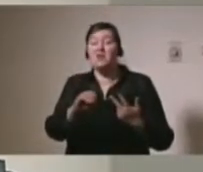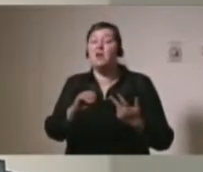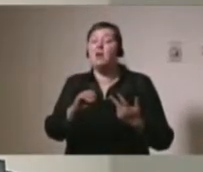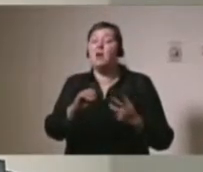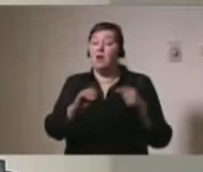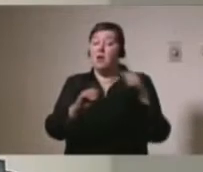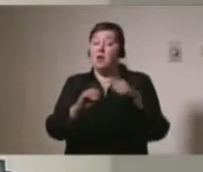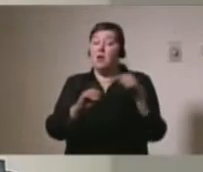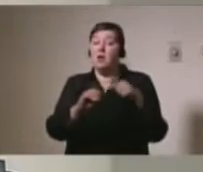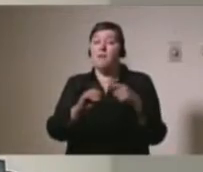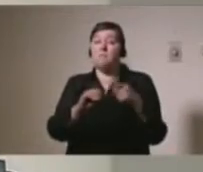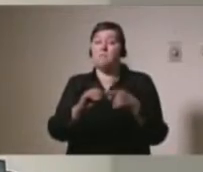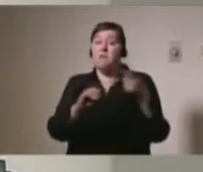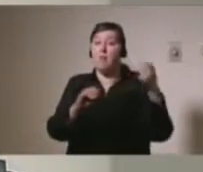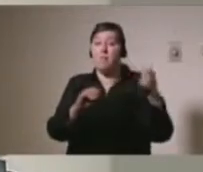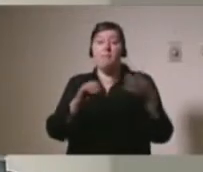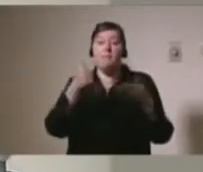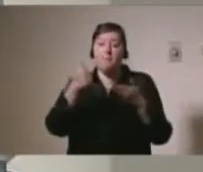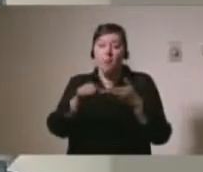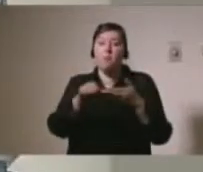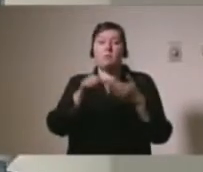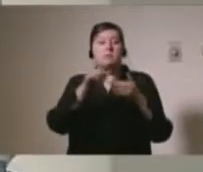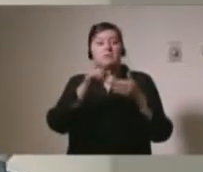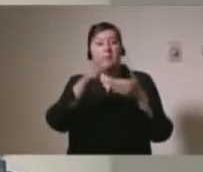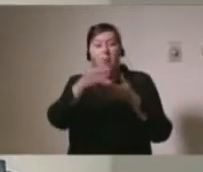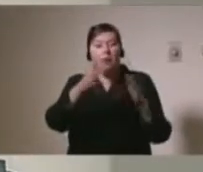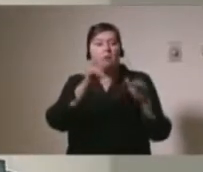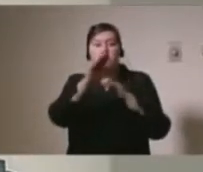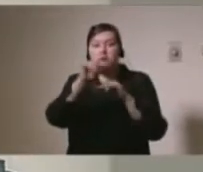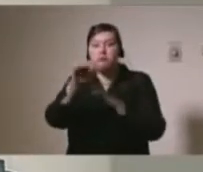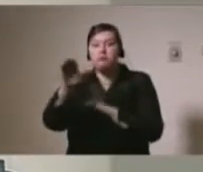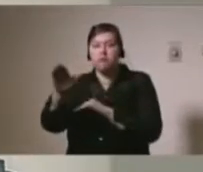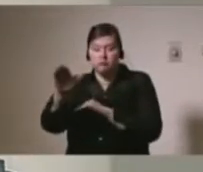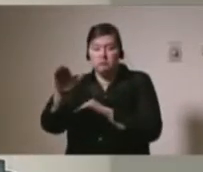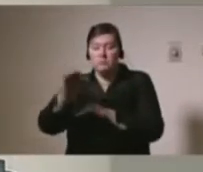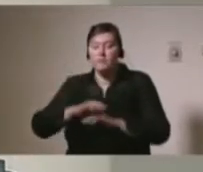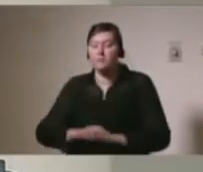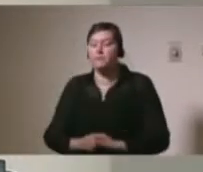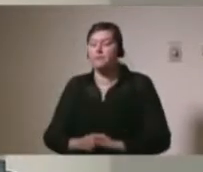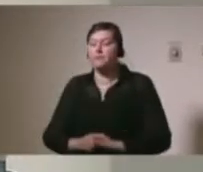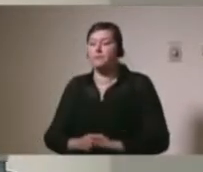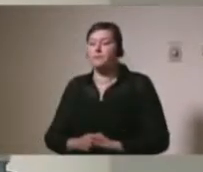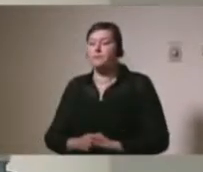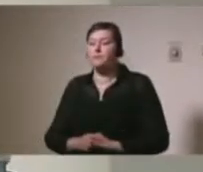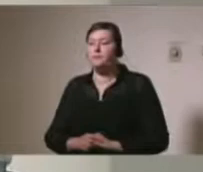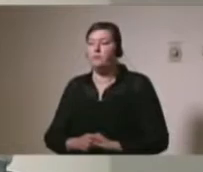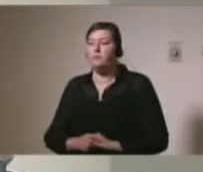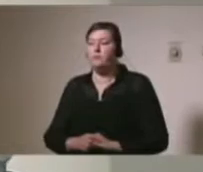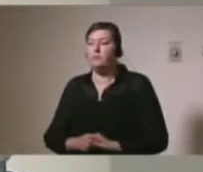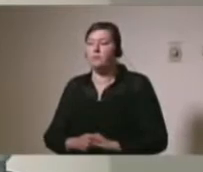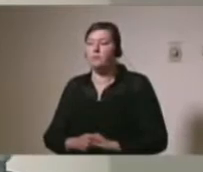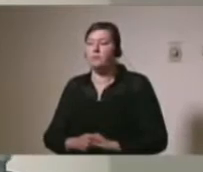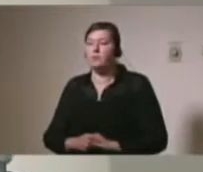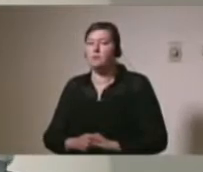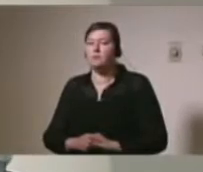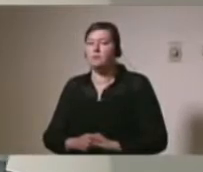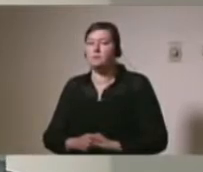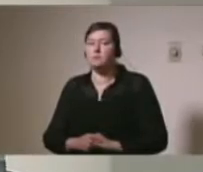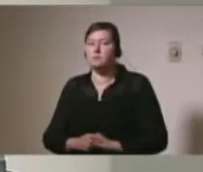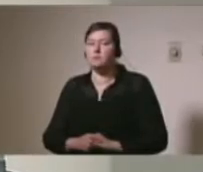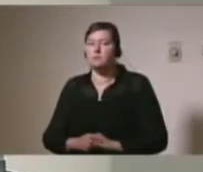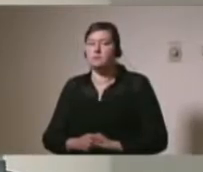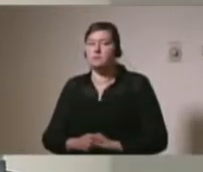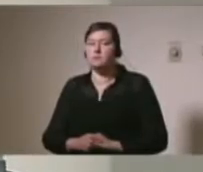comes in from the traditional postal service. At the present time, we have